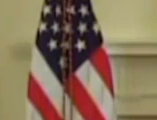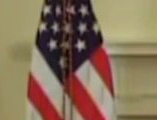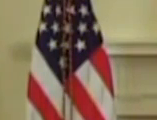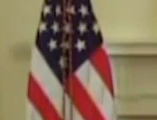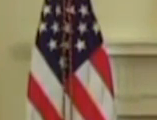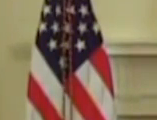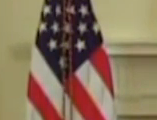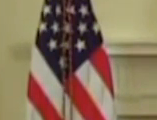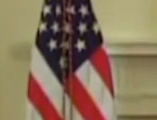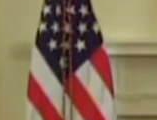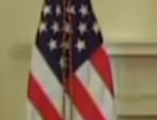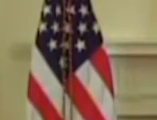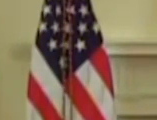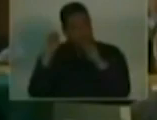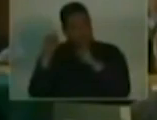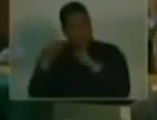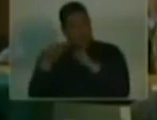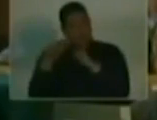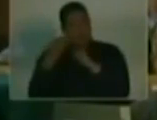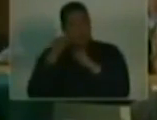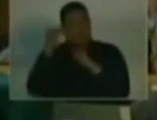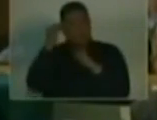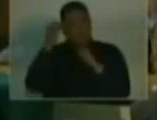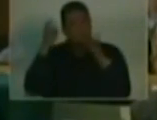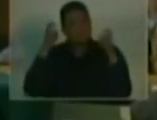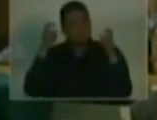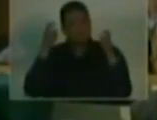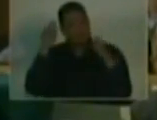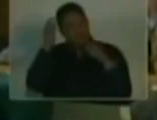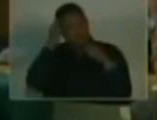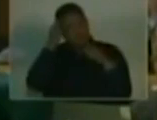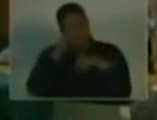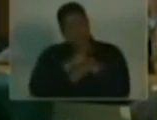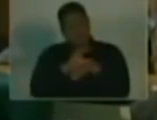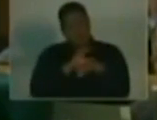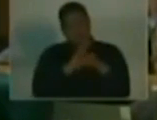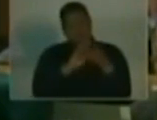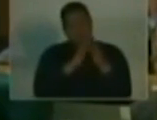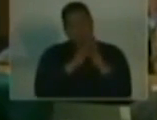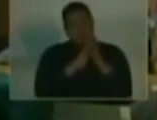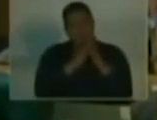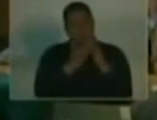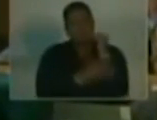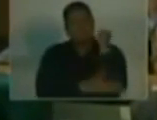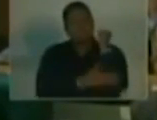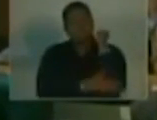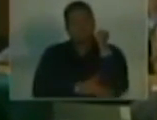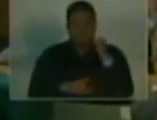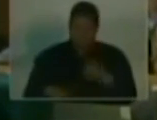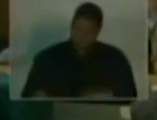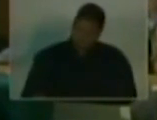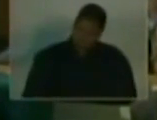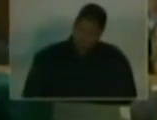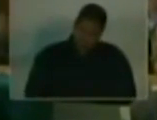President Obama and the heads of government from our CARICOM family of nations.